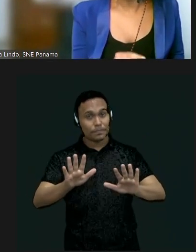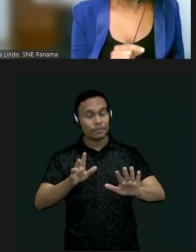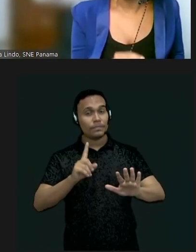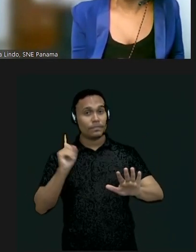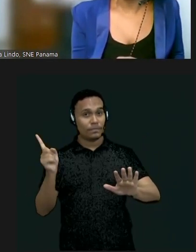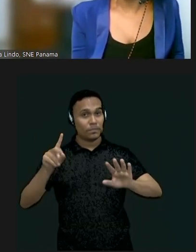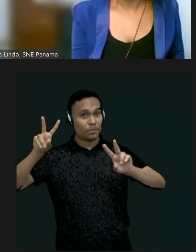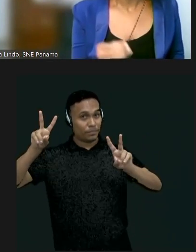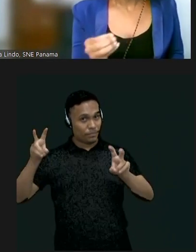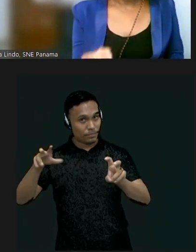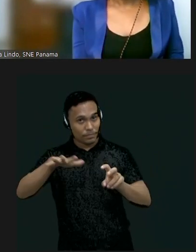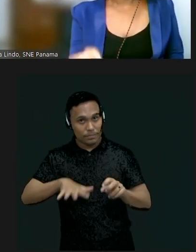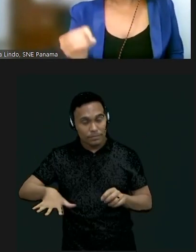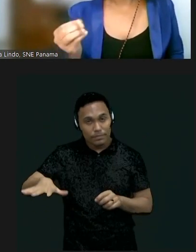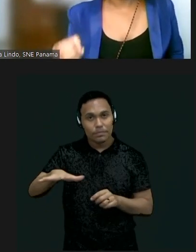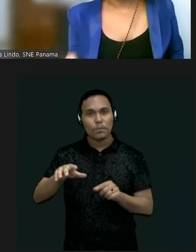about